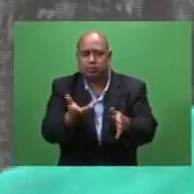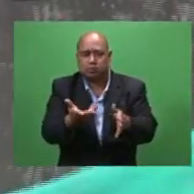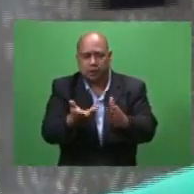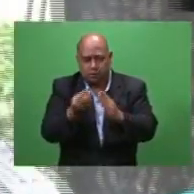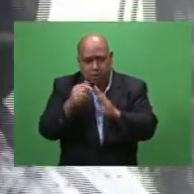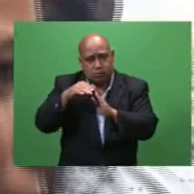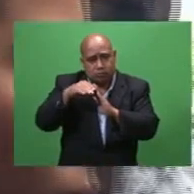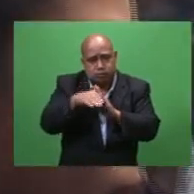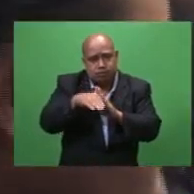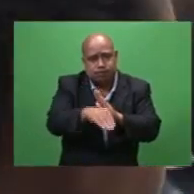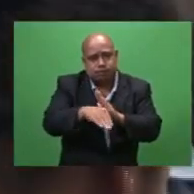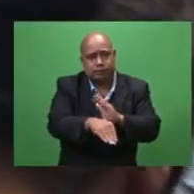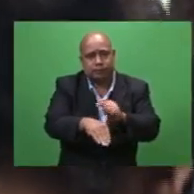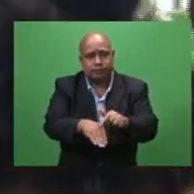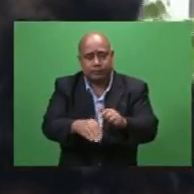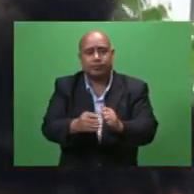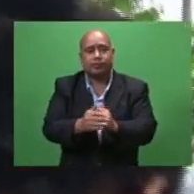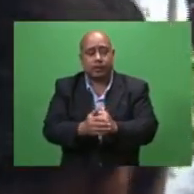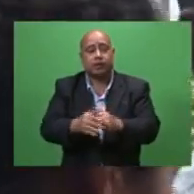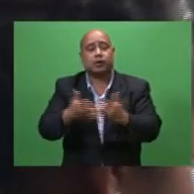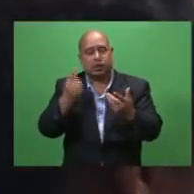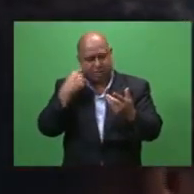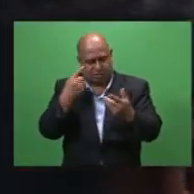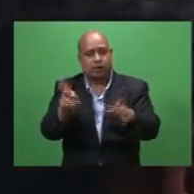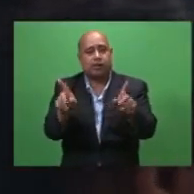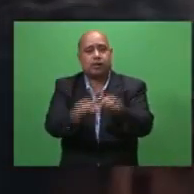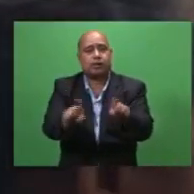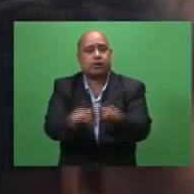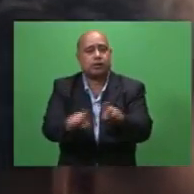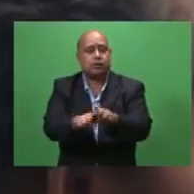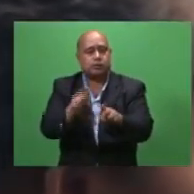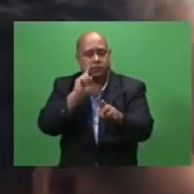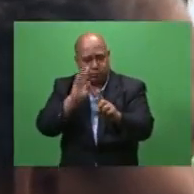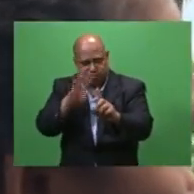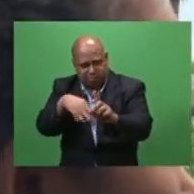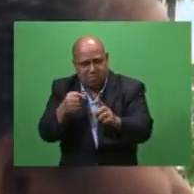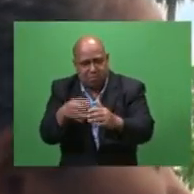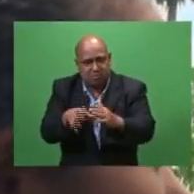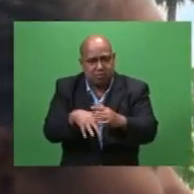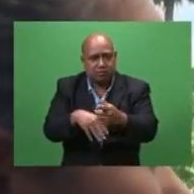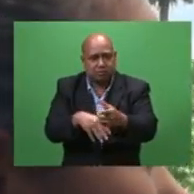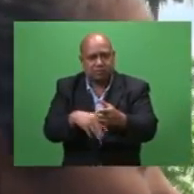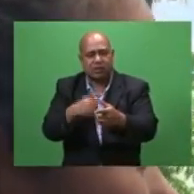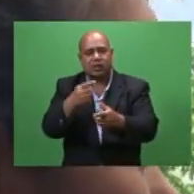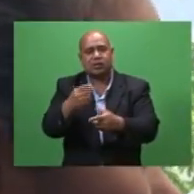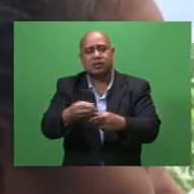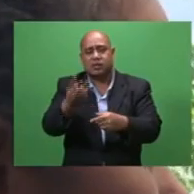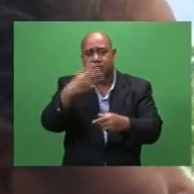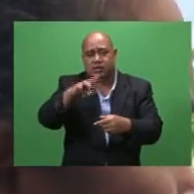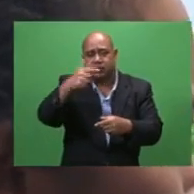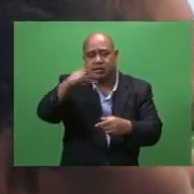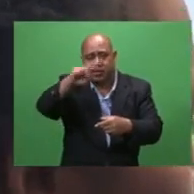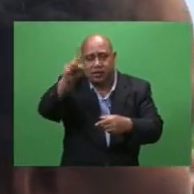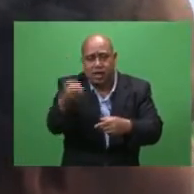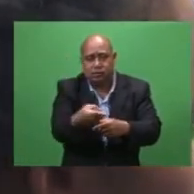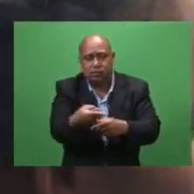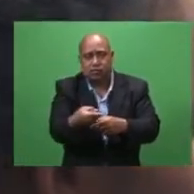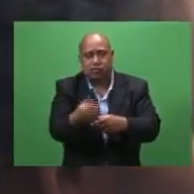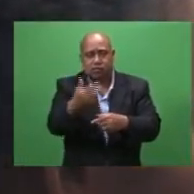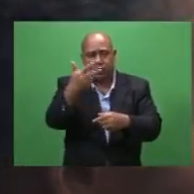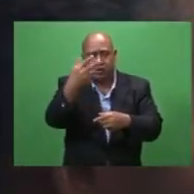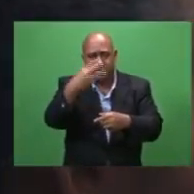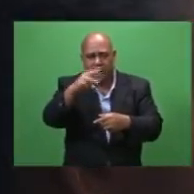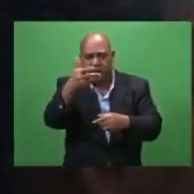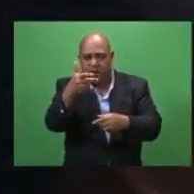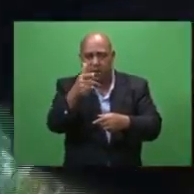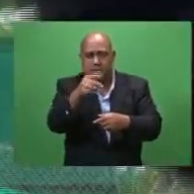to defraud, bribery and causing a loss amounting to $37,029 to the Nasinu Town Council. He